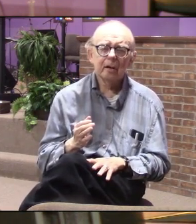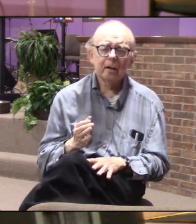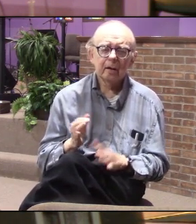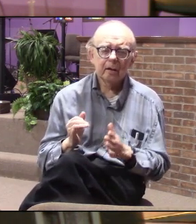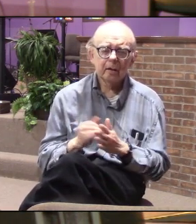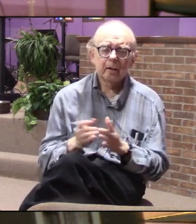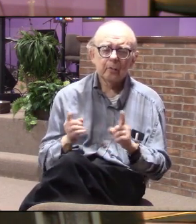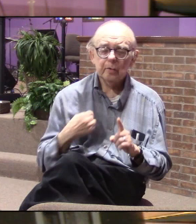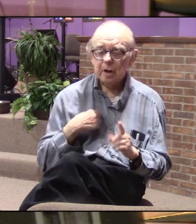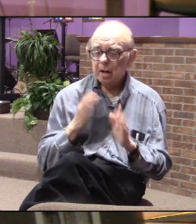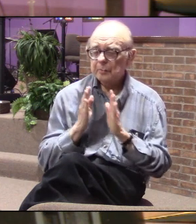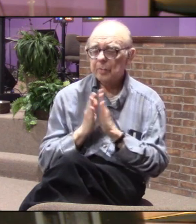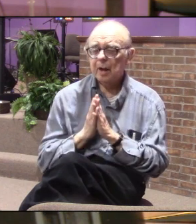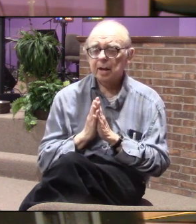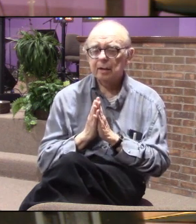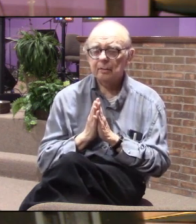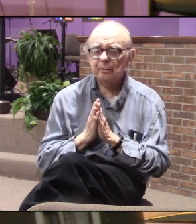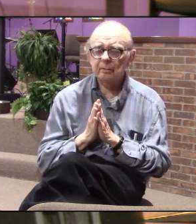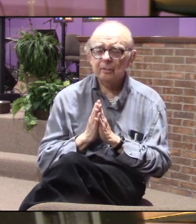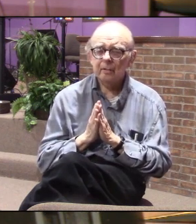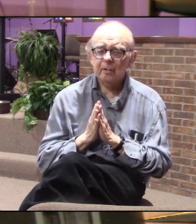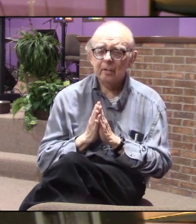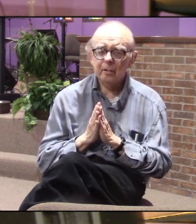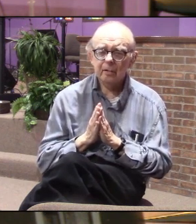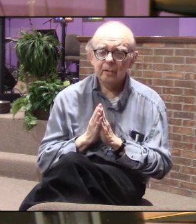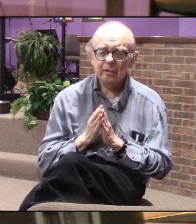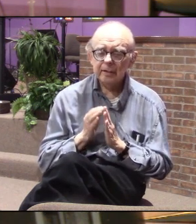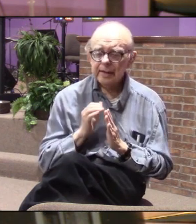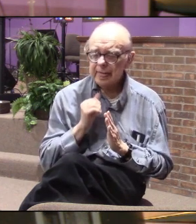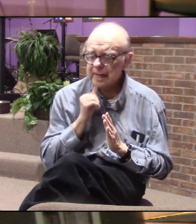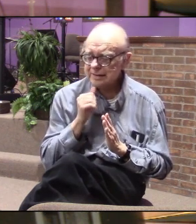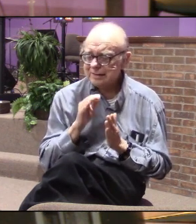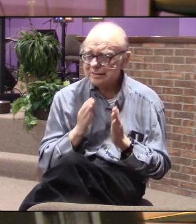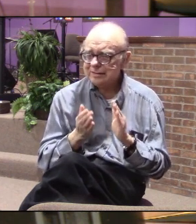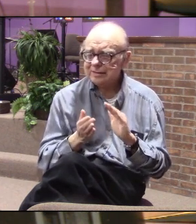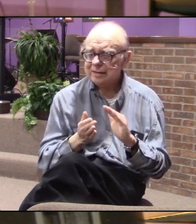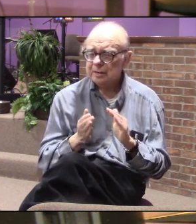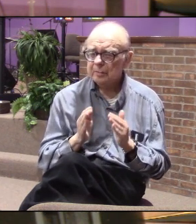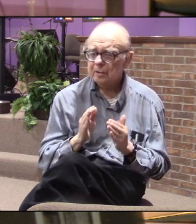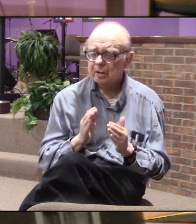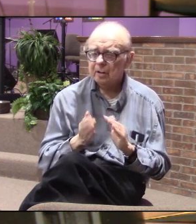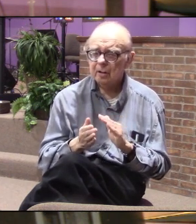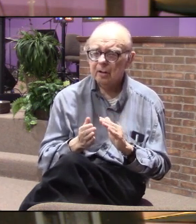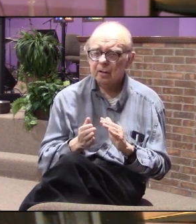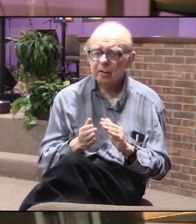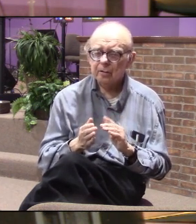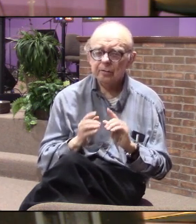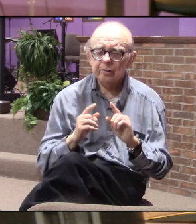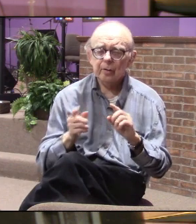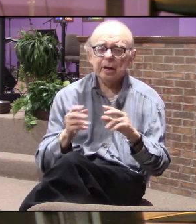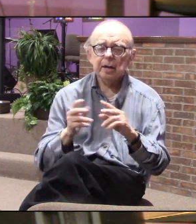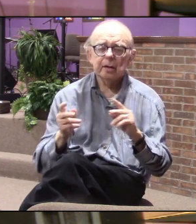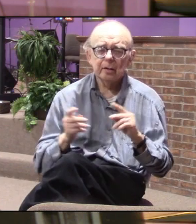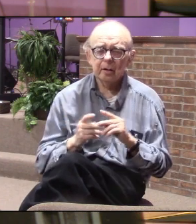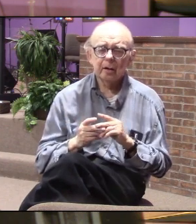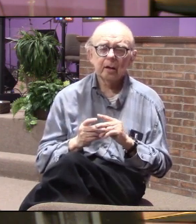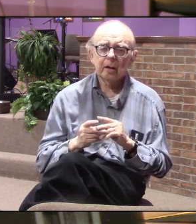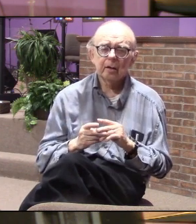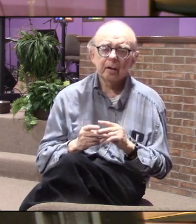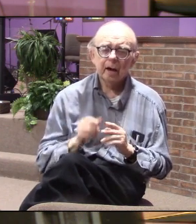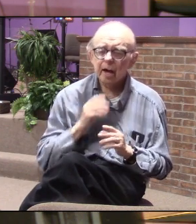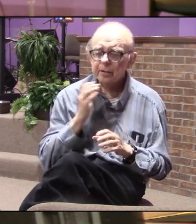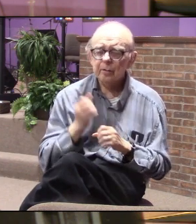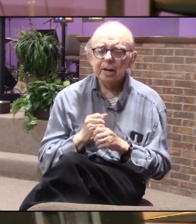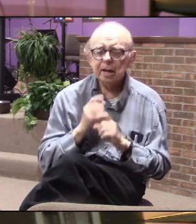that when I pray, it doesn't seem to go anywhere? I don't get an